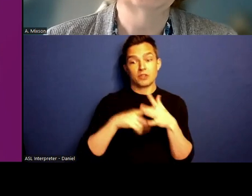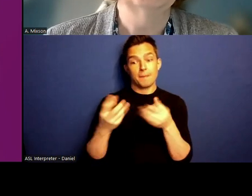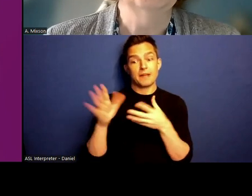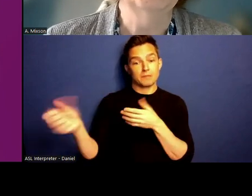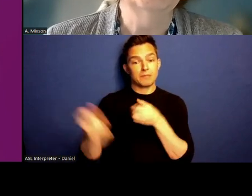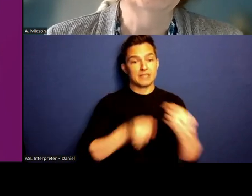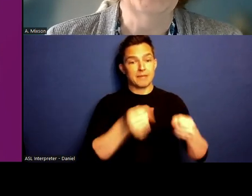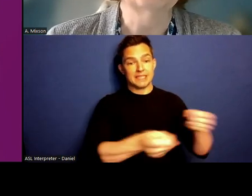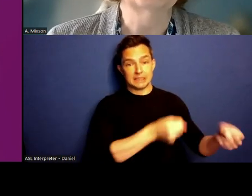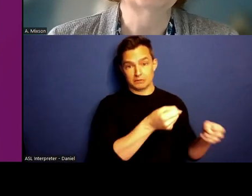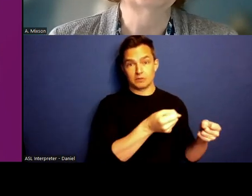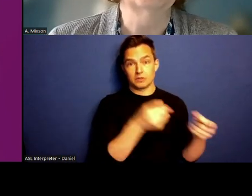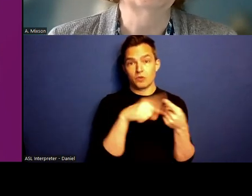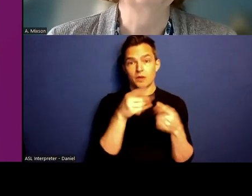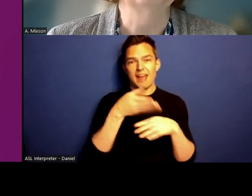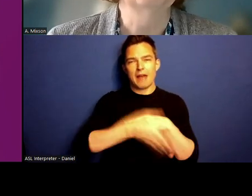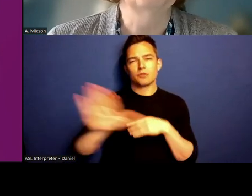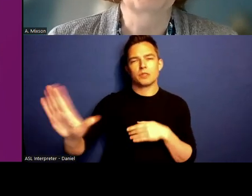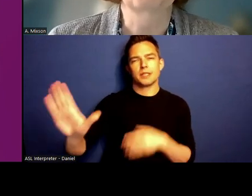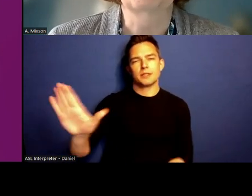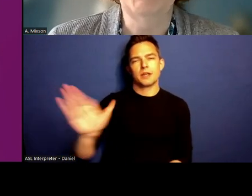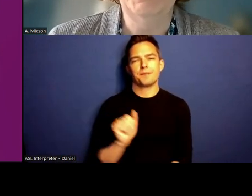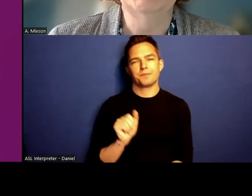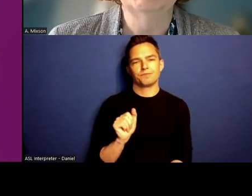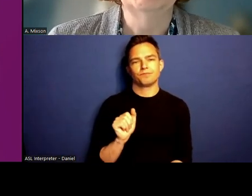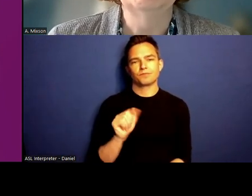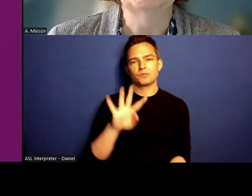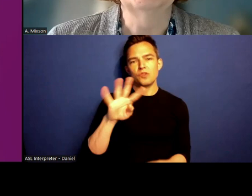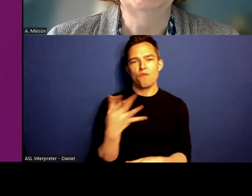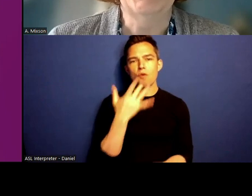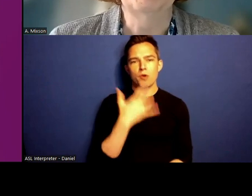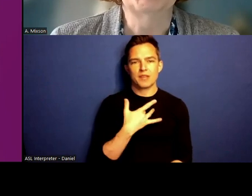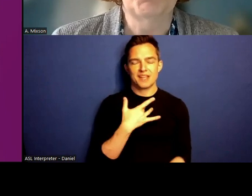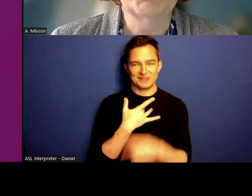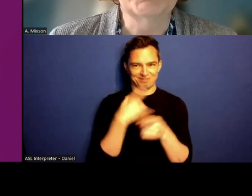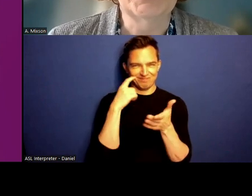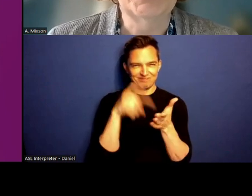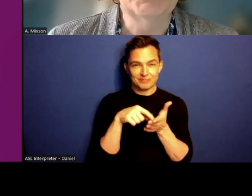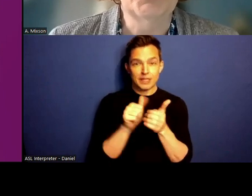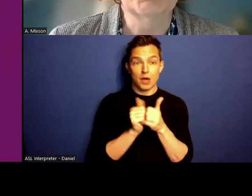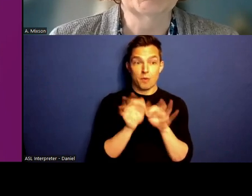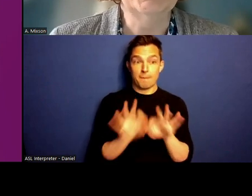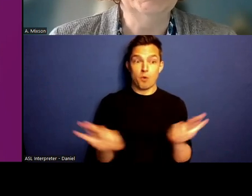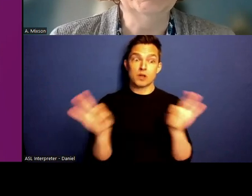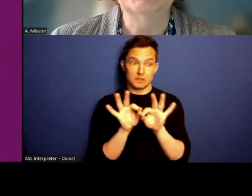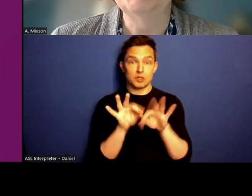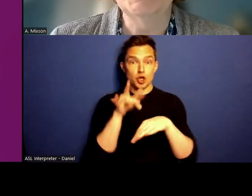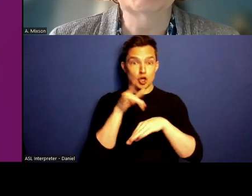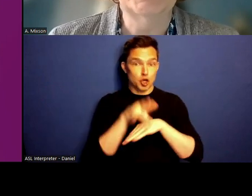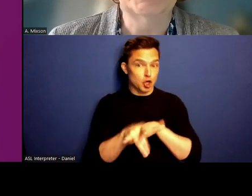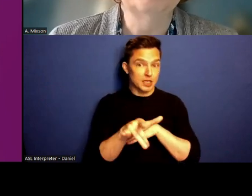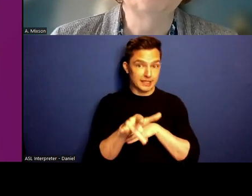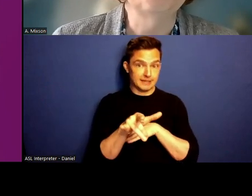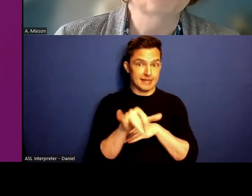placements when after his fourth birthday, you can see how important early is.